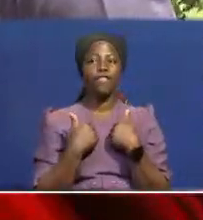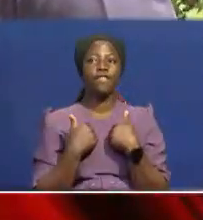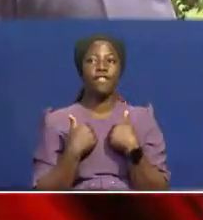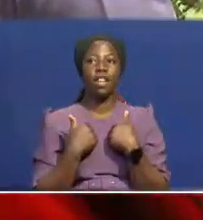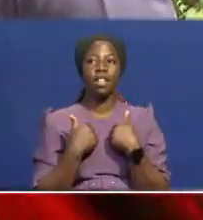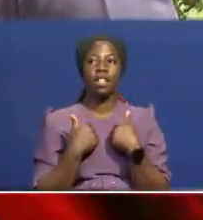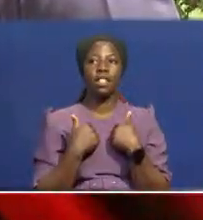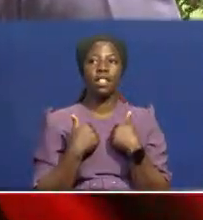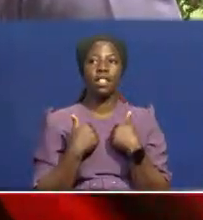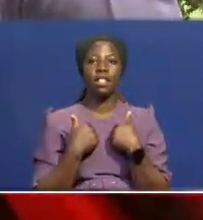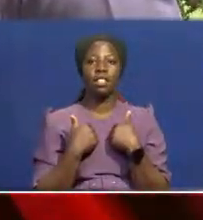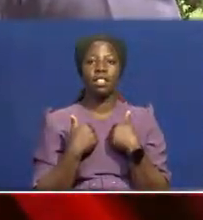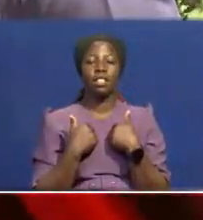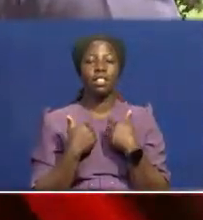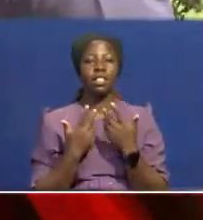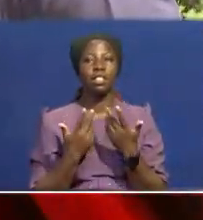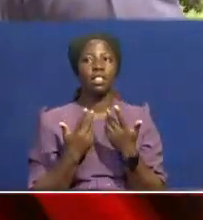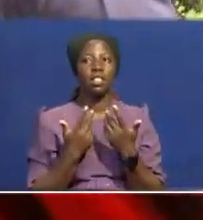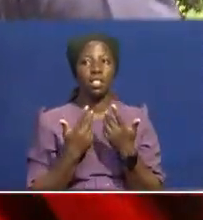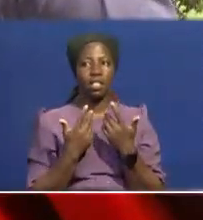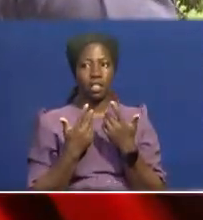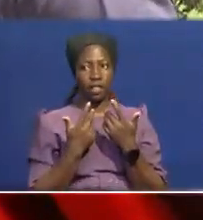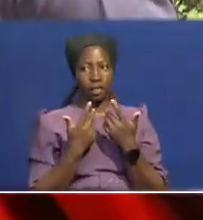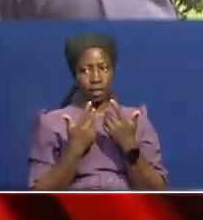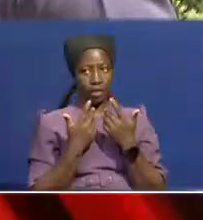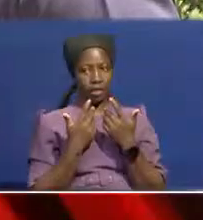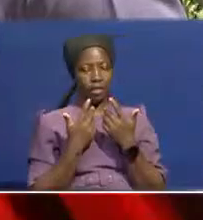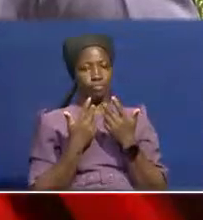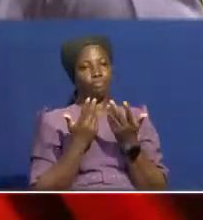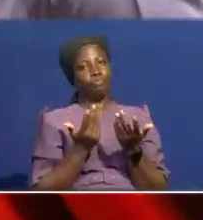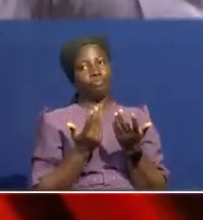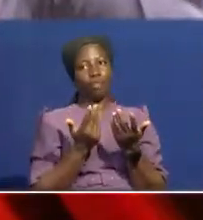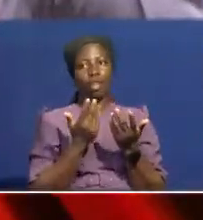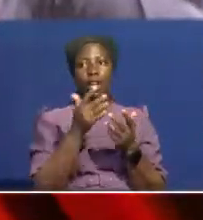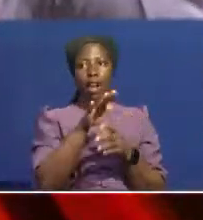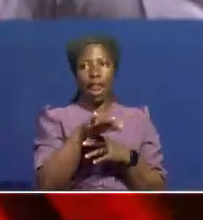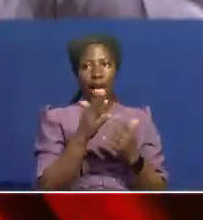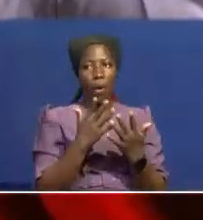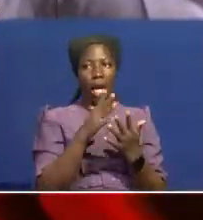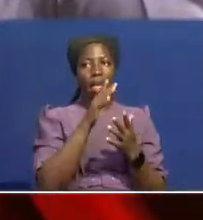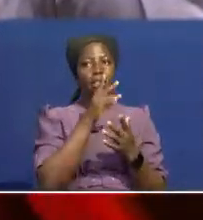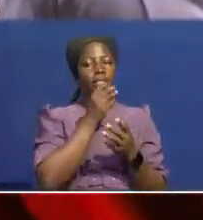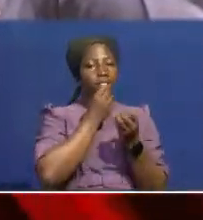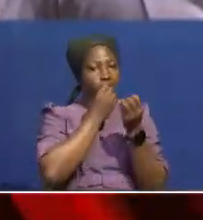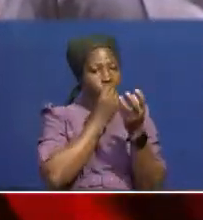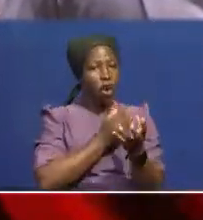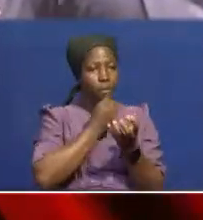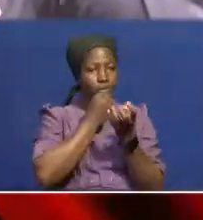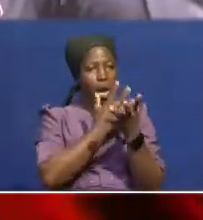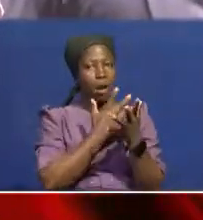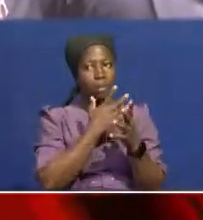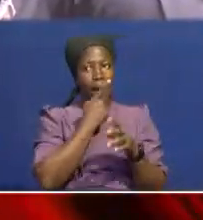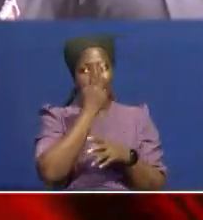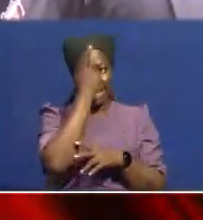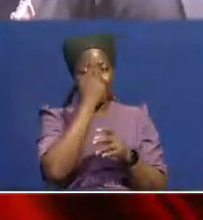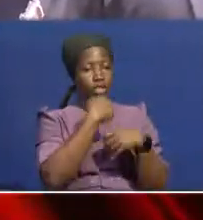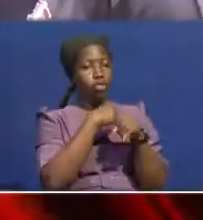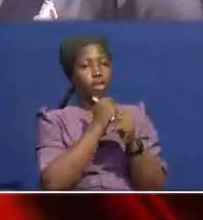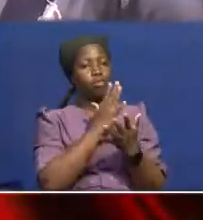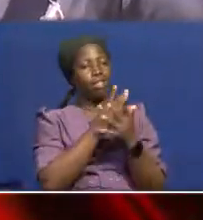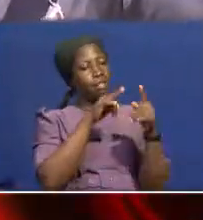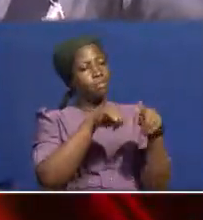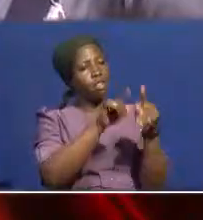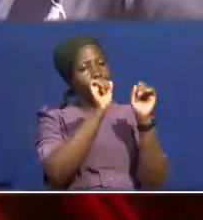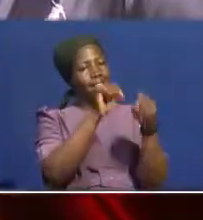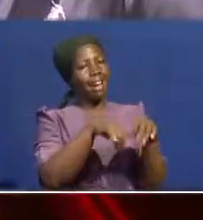parent guardian guide where this gives information to the parents to make sure that they are in a position